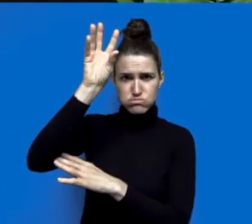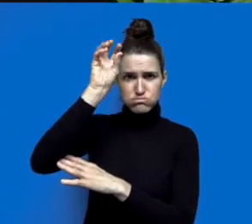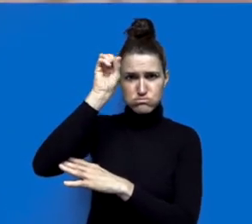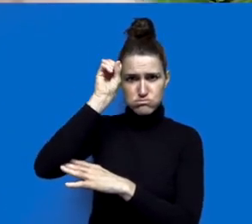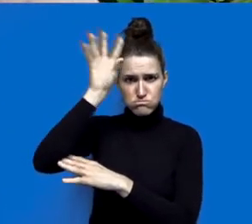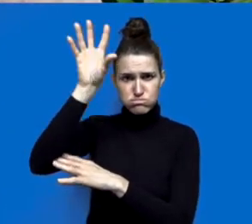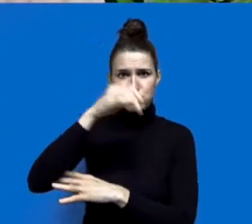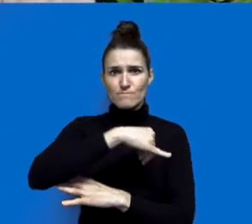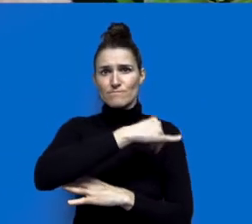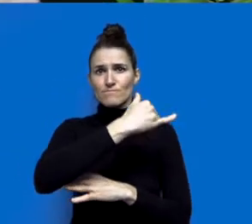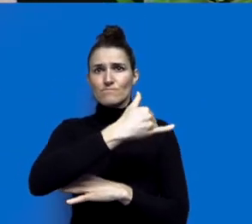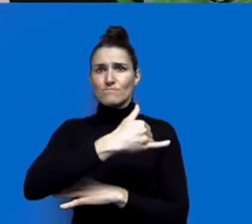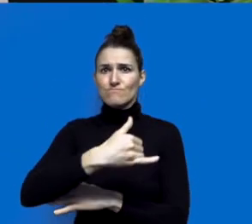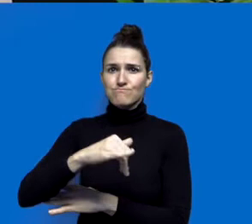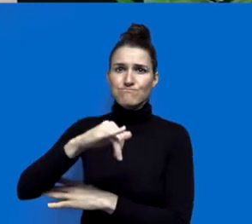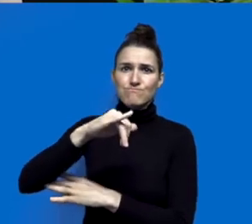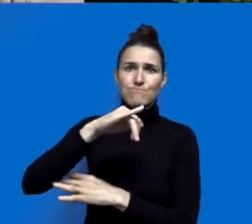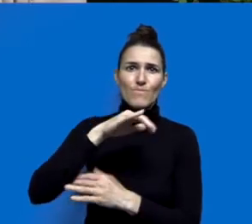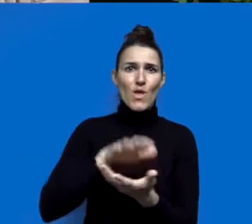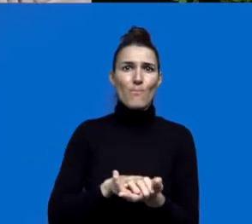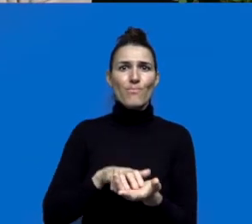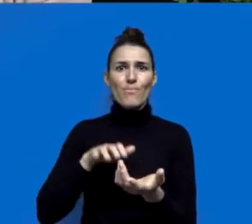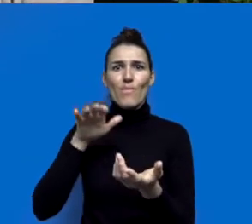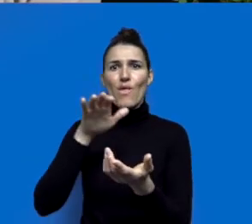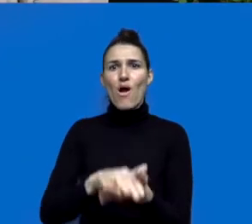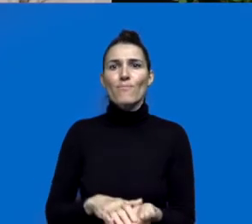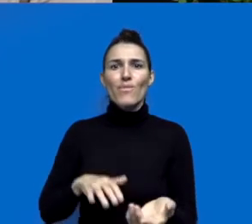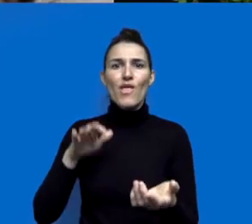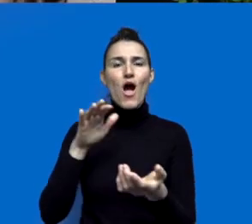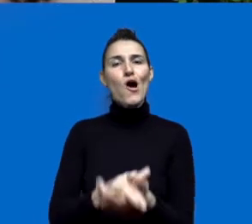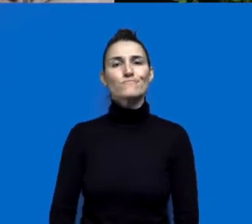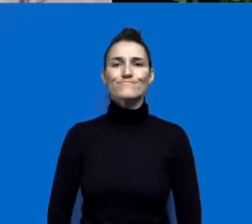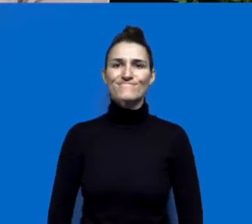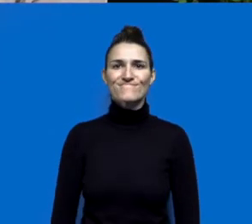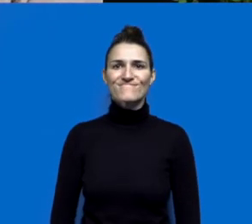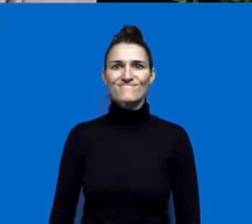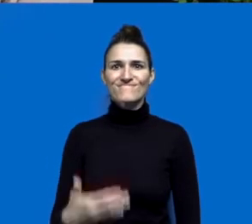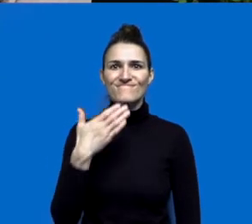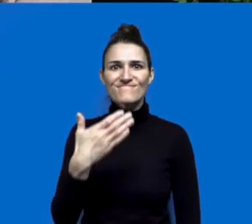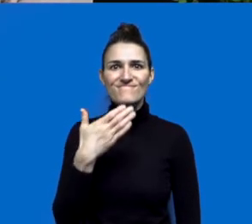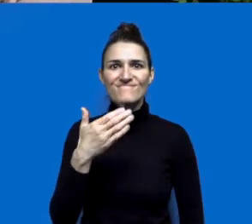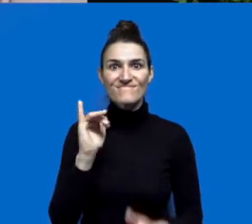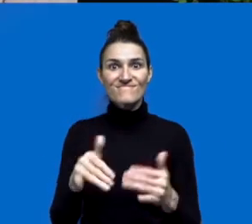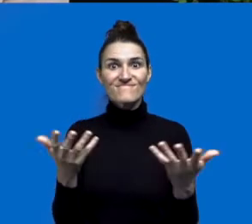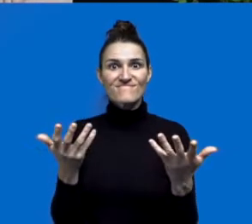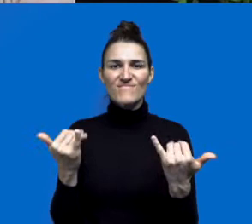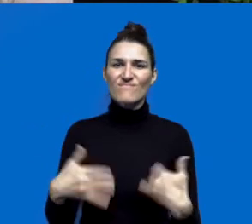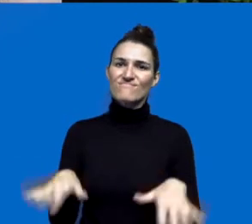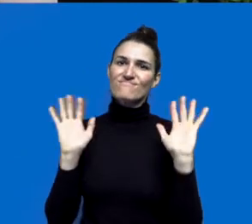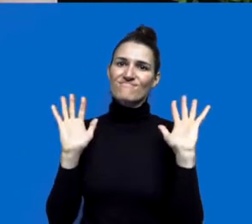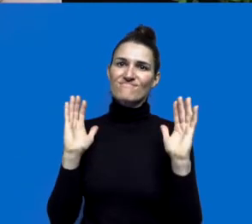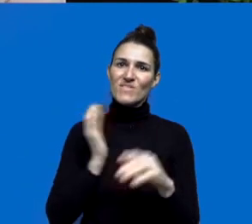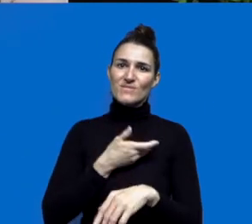whale, gulp, gulp, gulp. Very good.